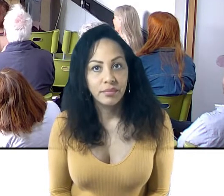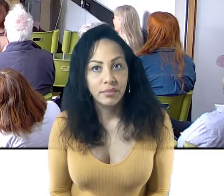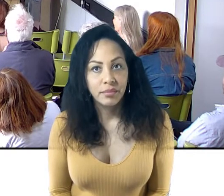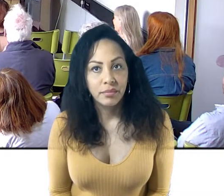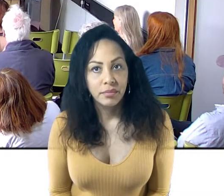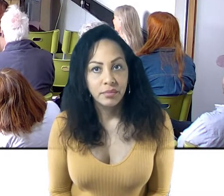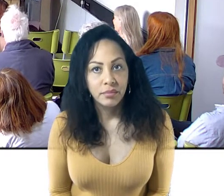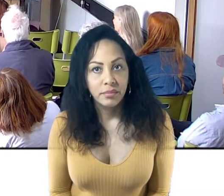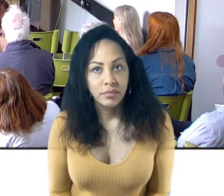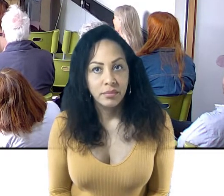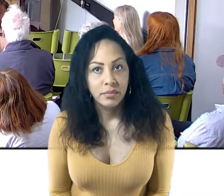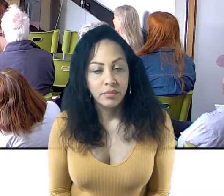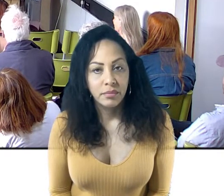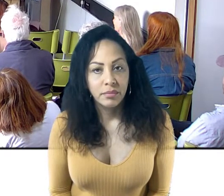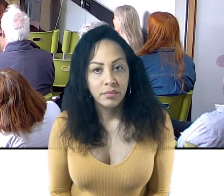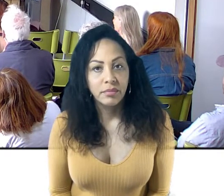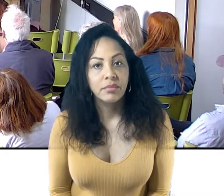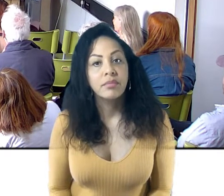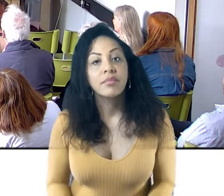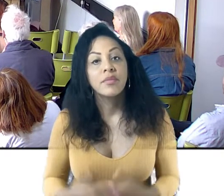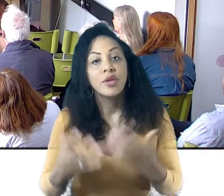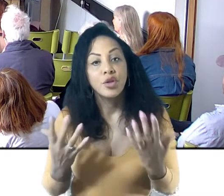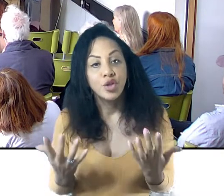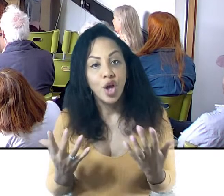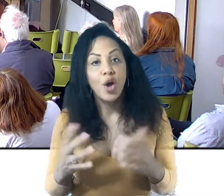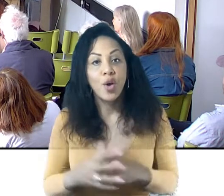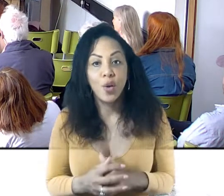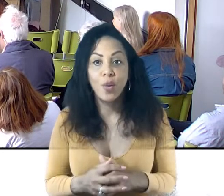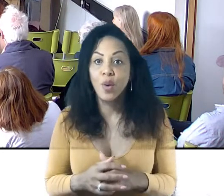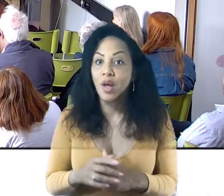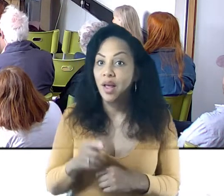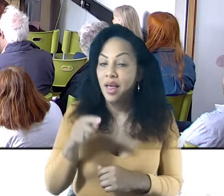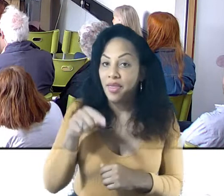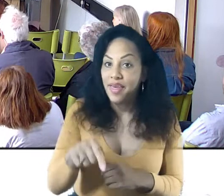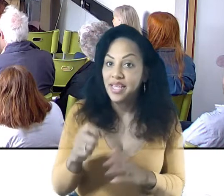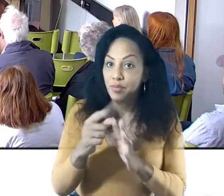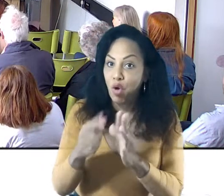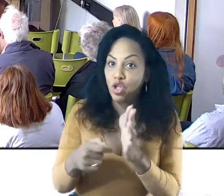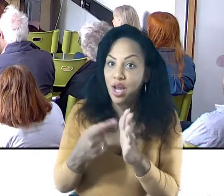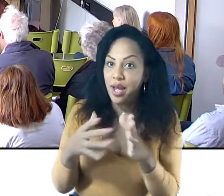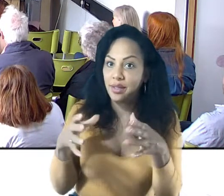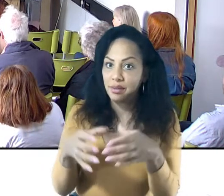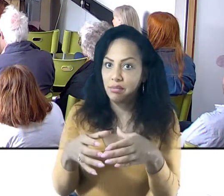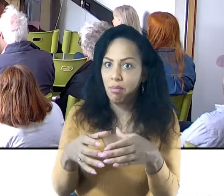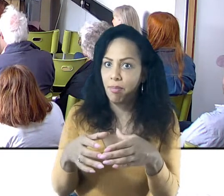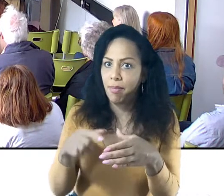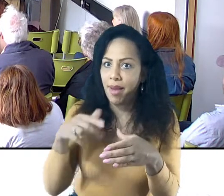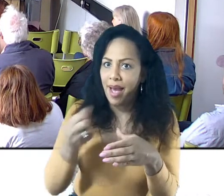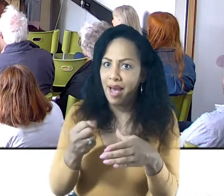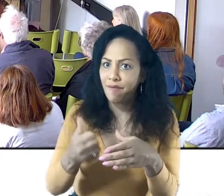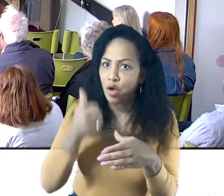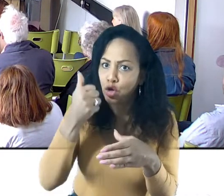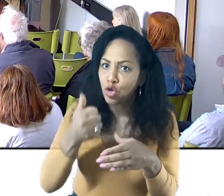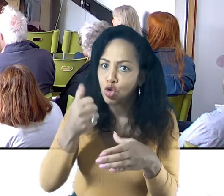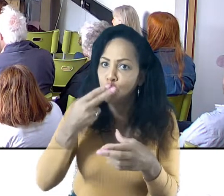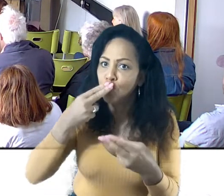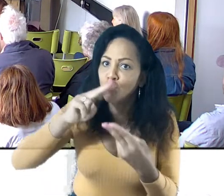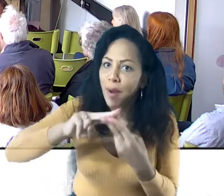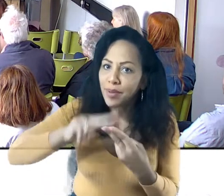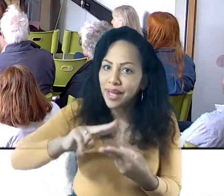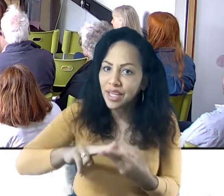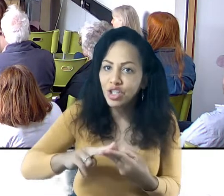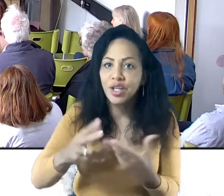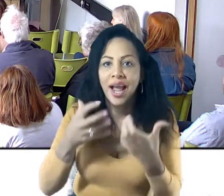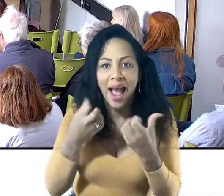Yes. So they have a very, very good track record, and they have some fantastic film